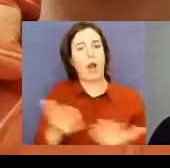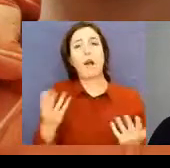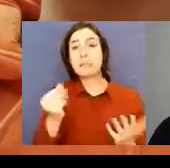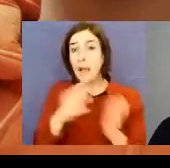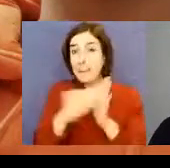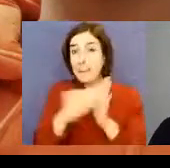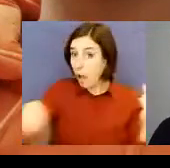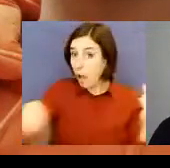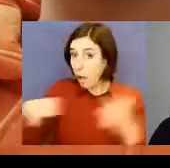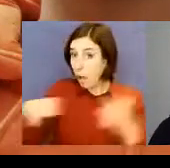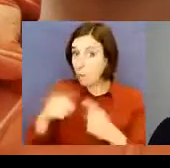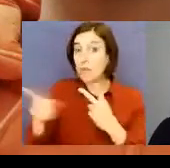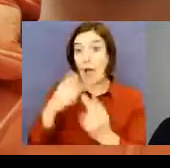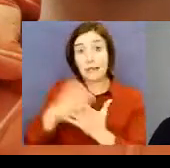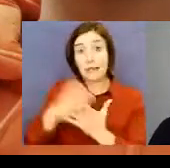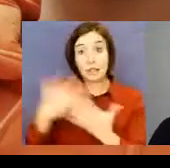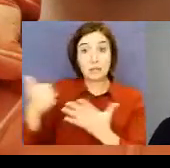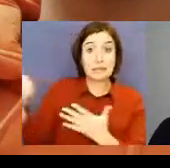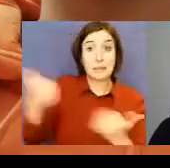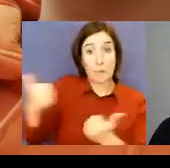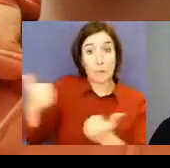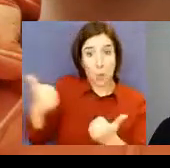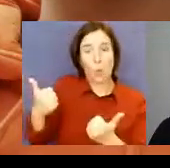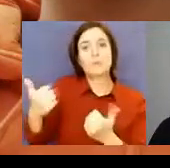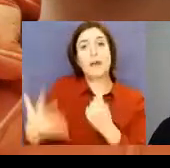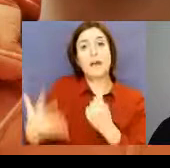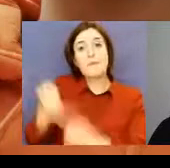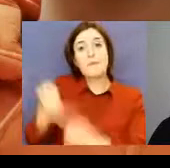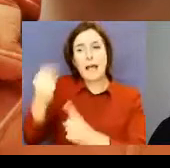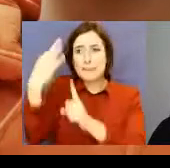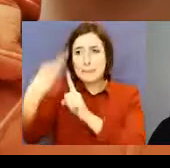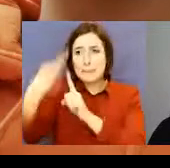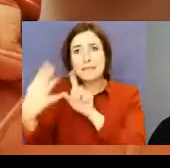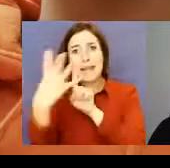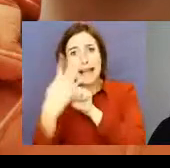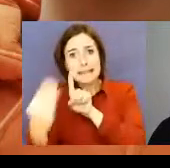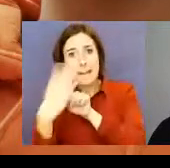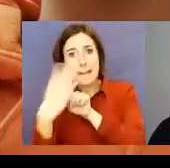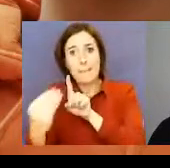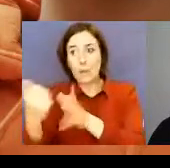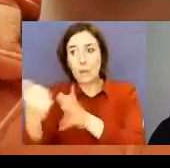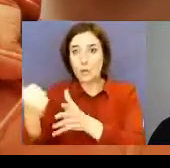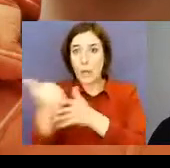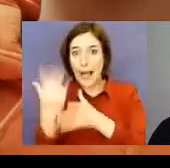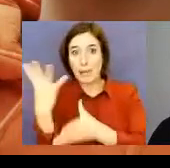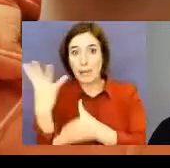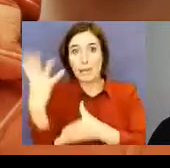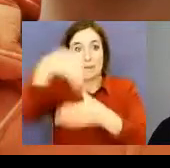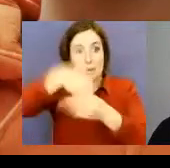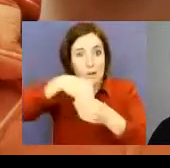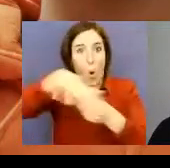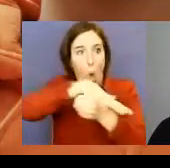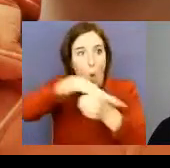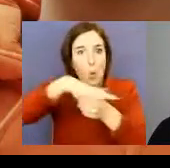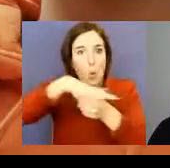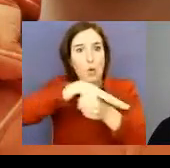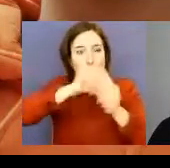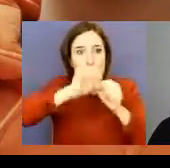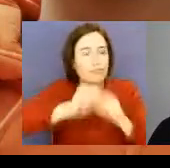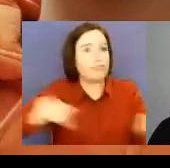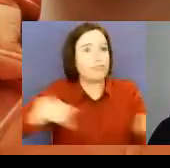local case studies to make the campaign come alive and relevant to your local area. using our campaign narrative